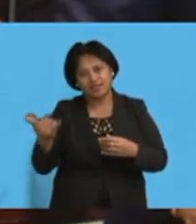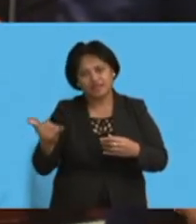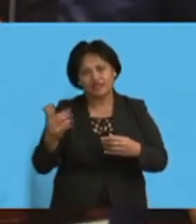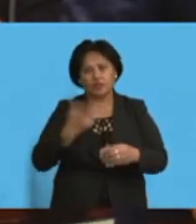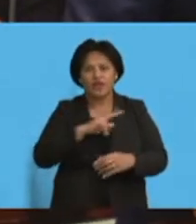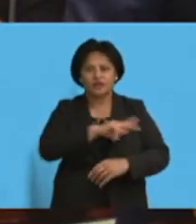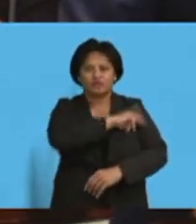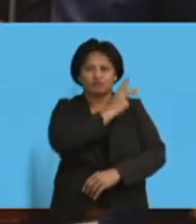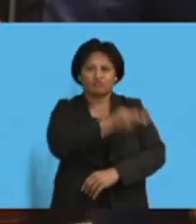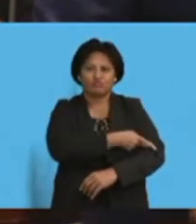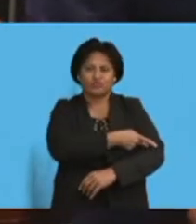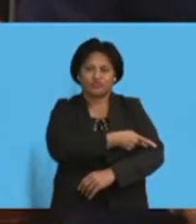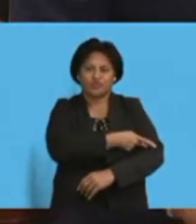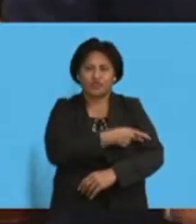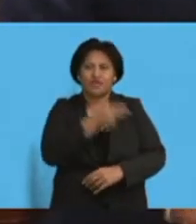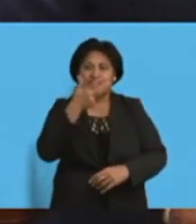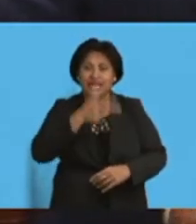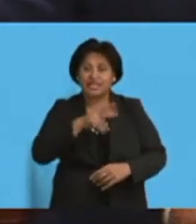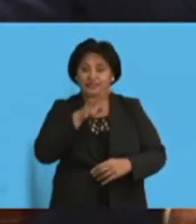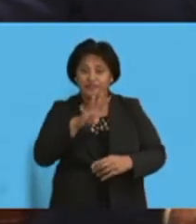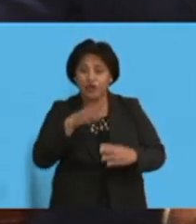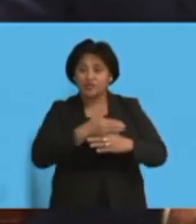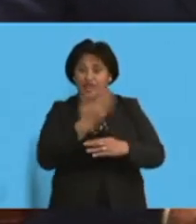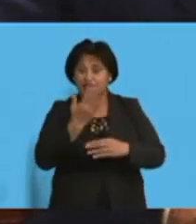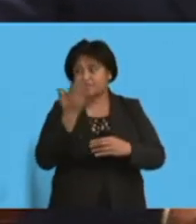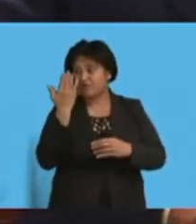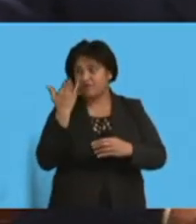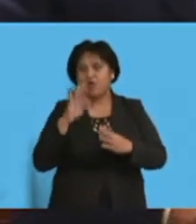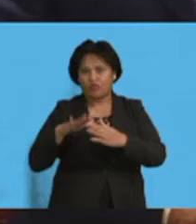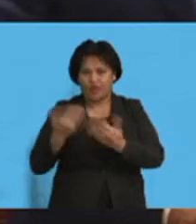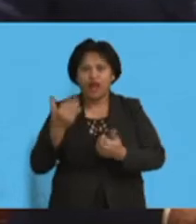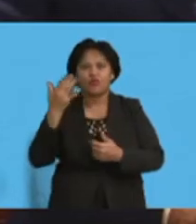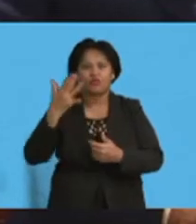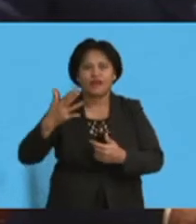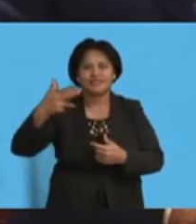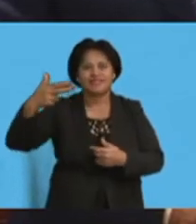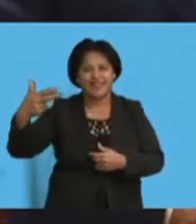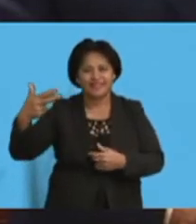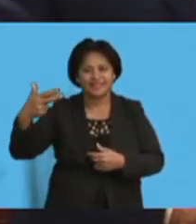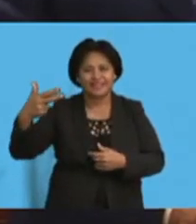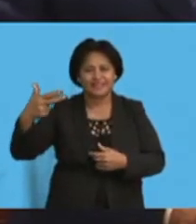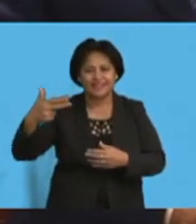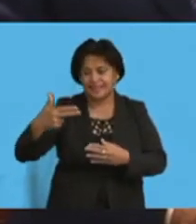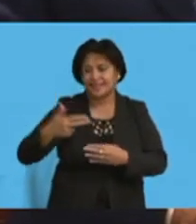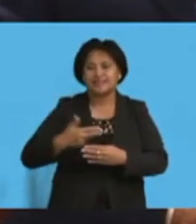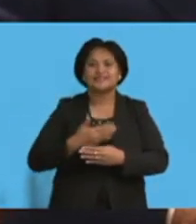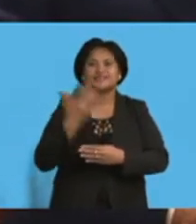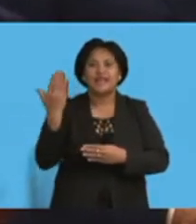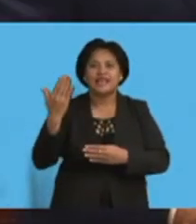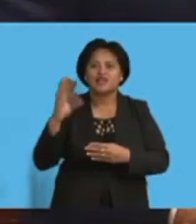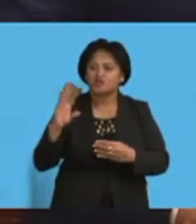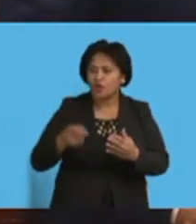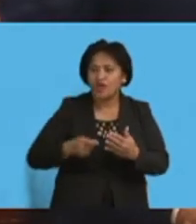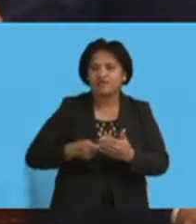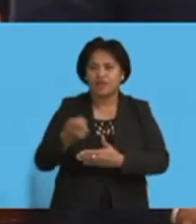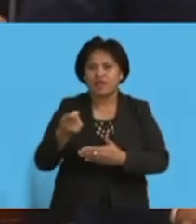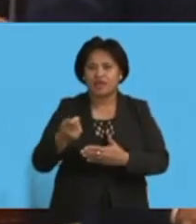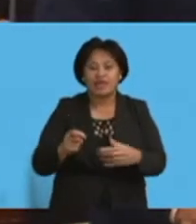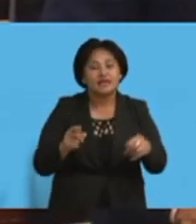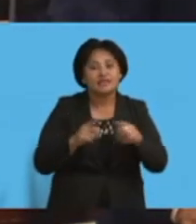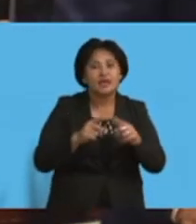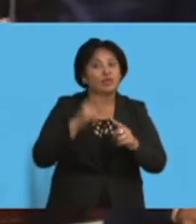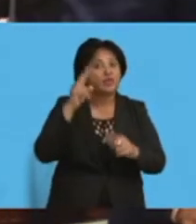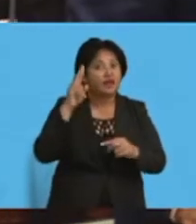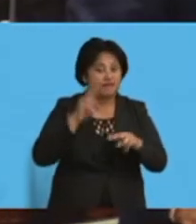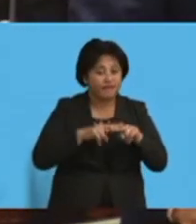child. And for the very first time, Madam Speaker, we're also introducing a paid 5-day paternity leave for